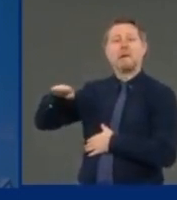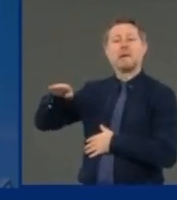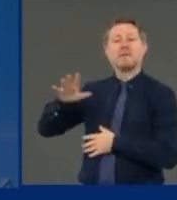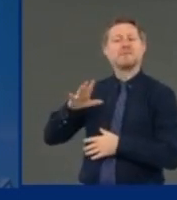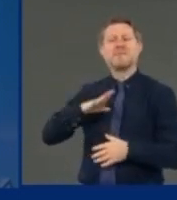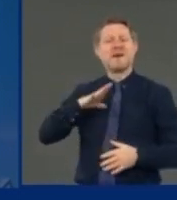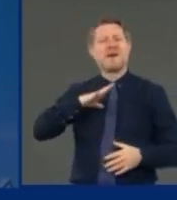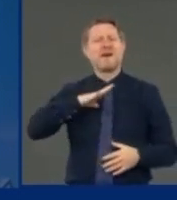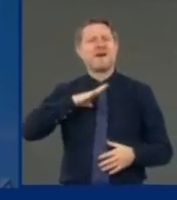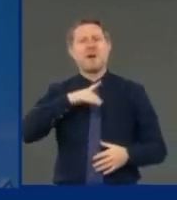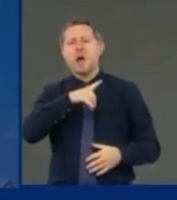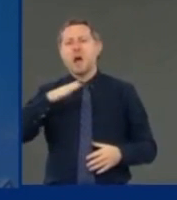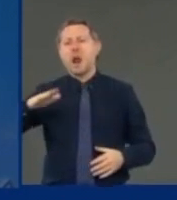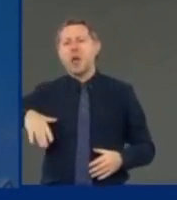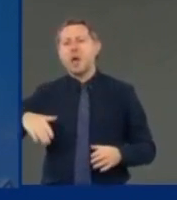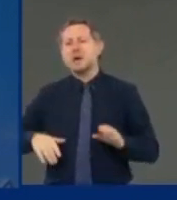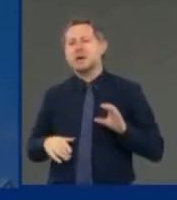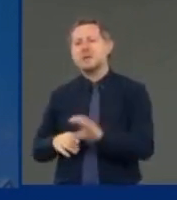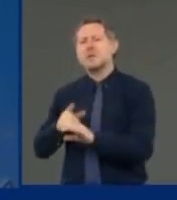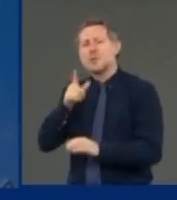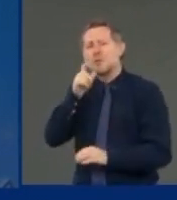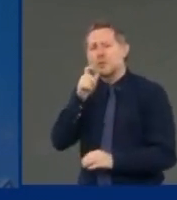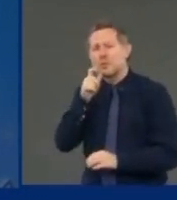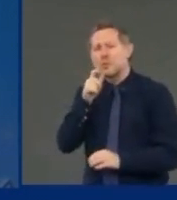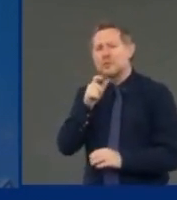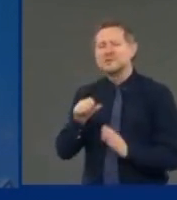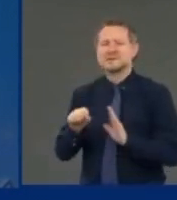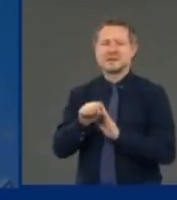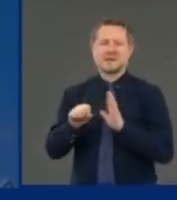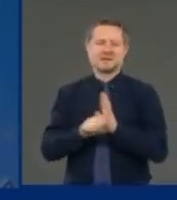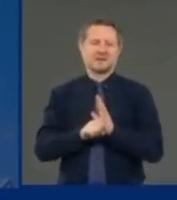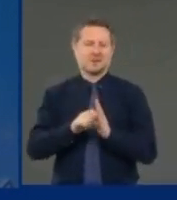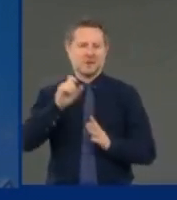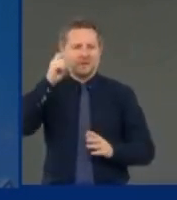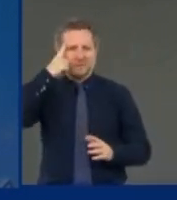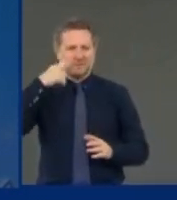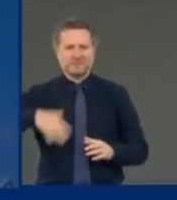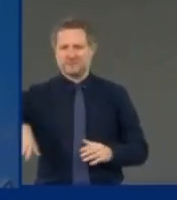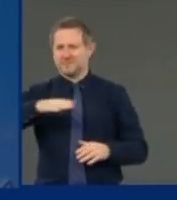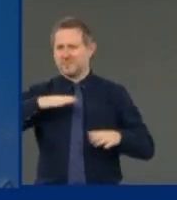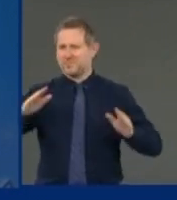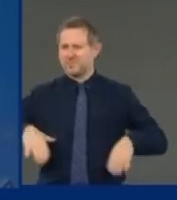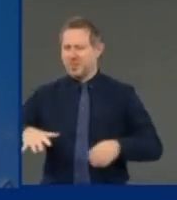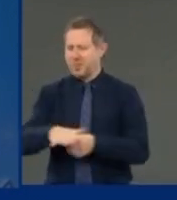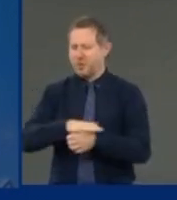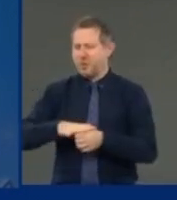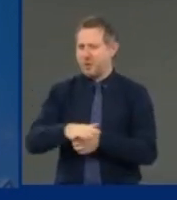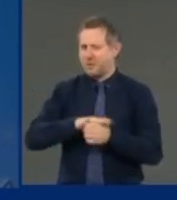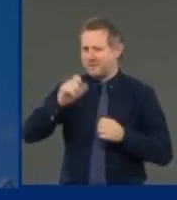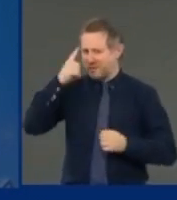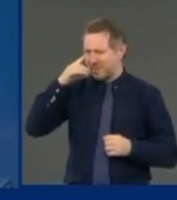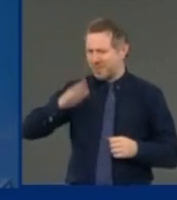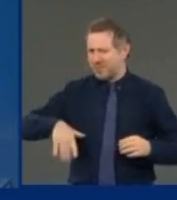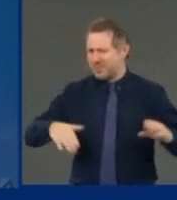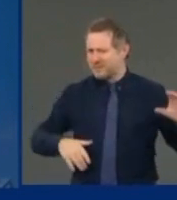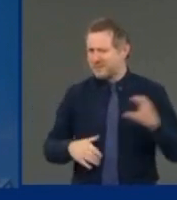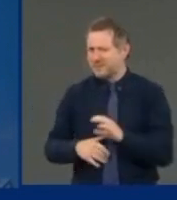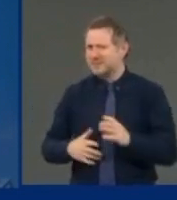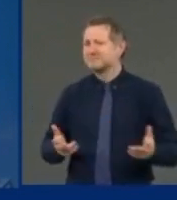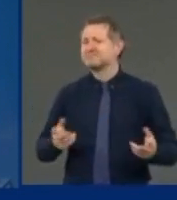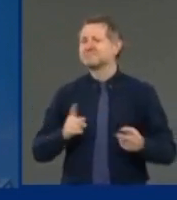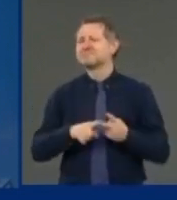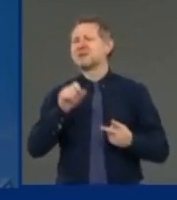fund? They didn't fund state governments and local governments. Who do state and